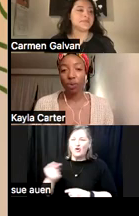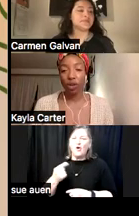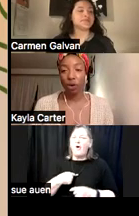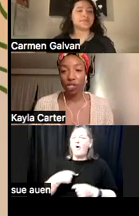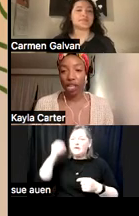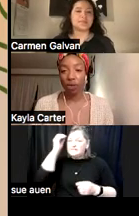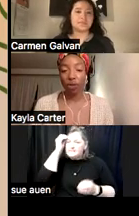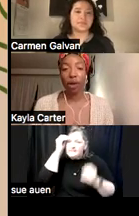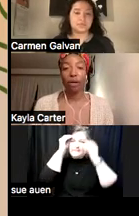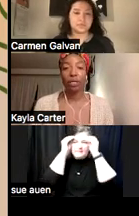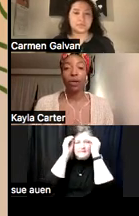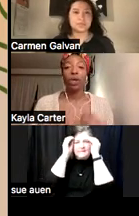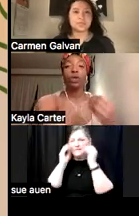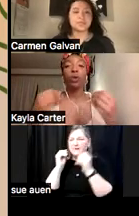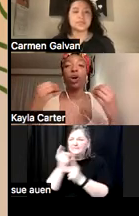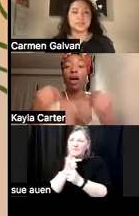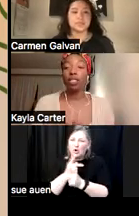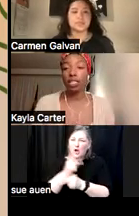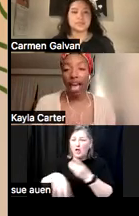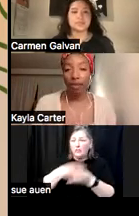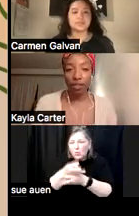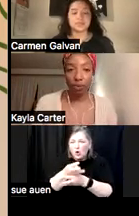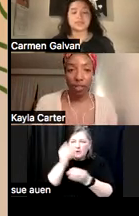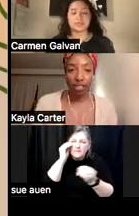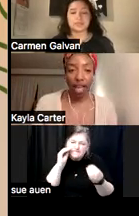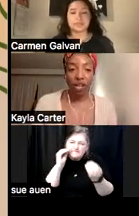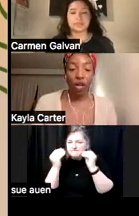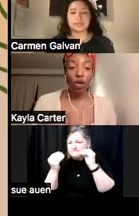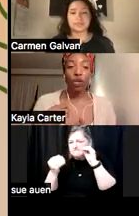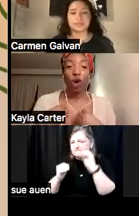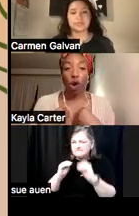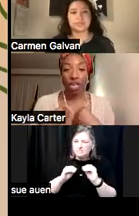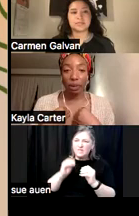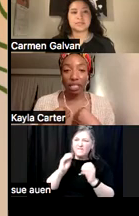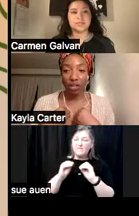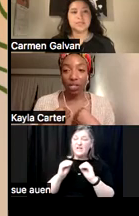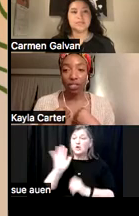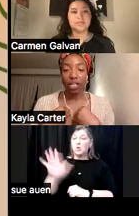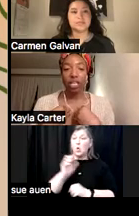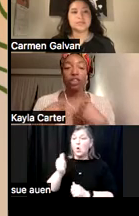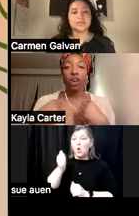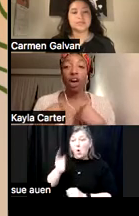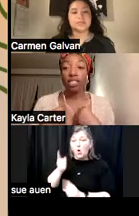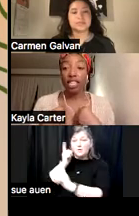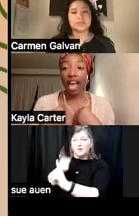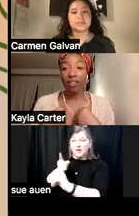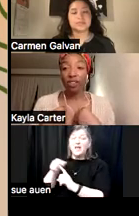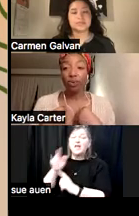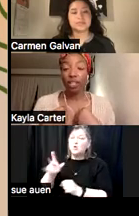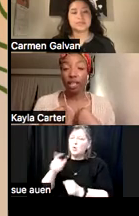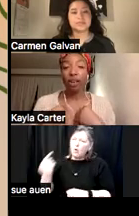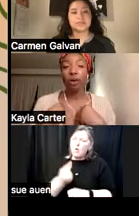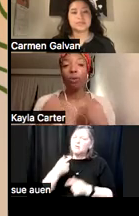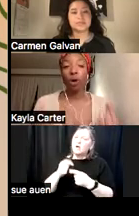to renegotiate the world around you. You are constantly having to redesign your own expectations. And you're constantly having